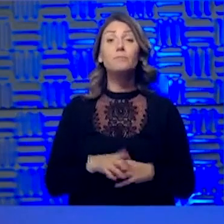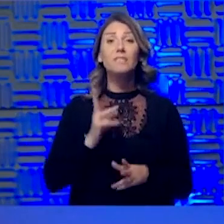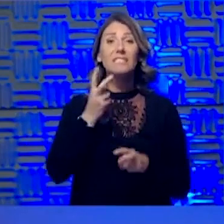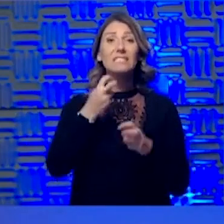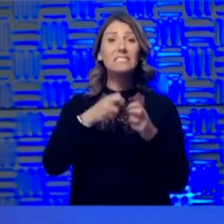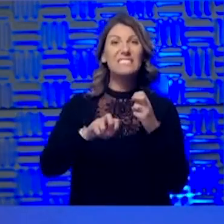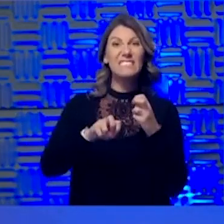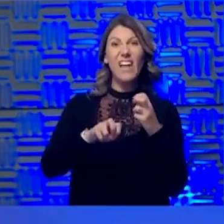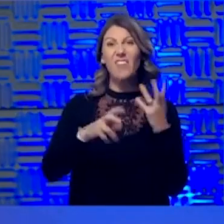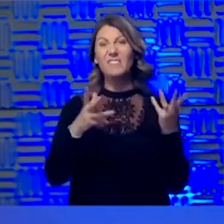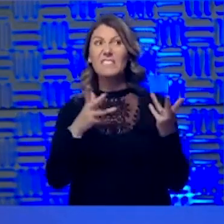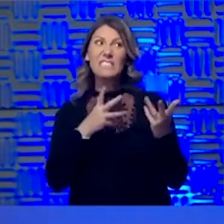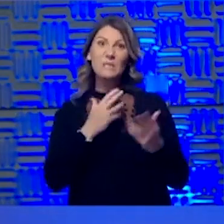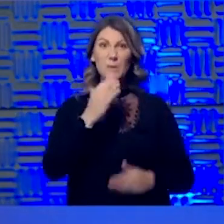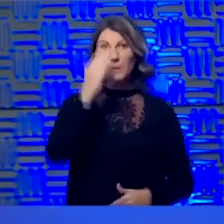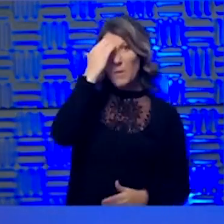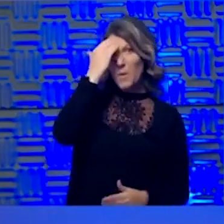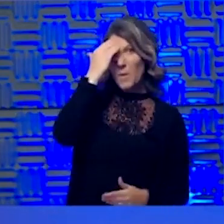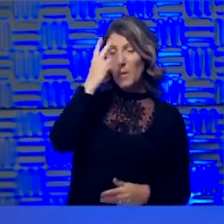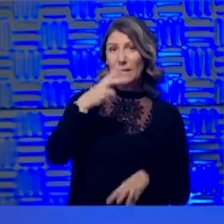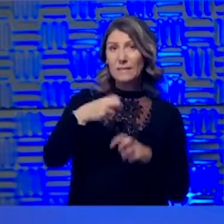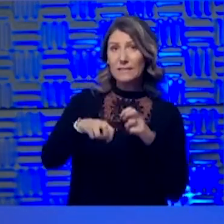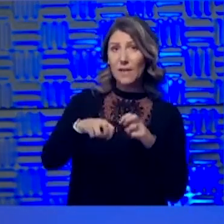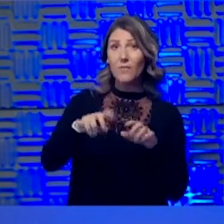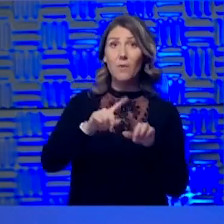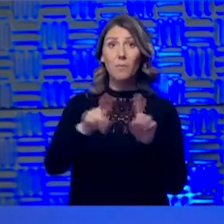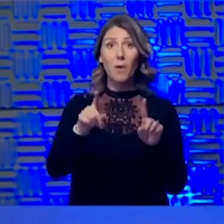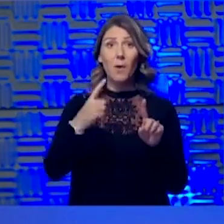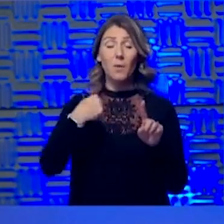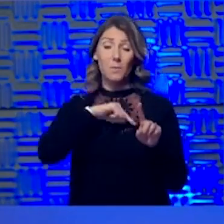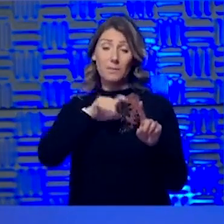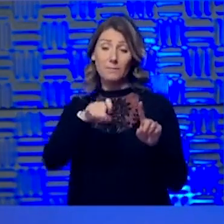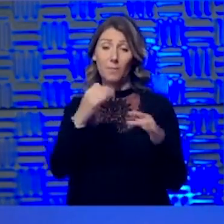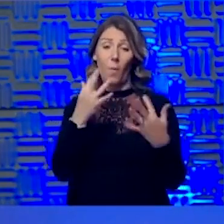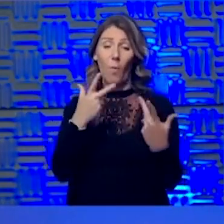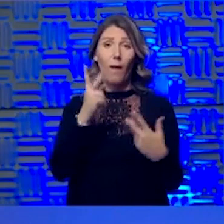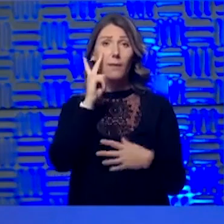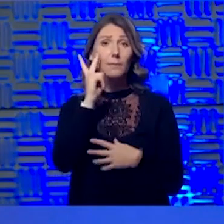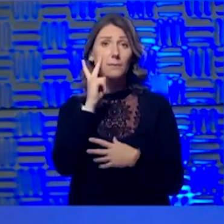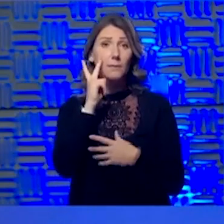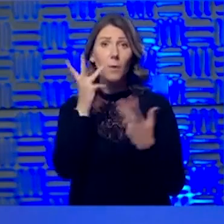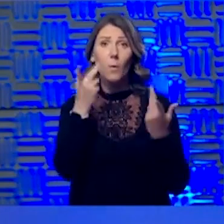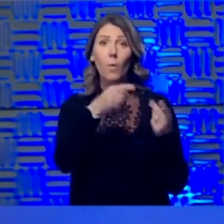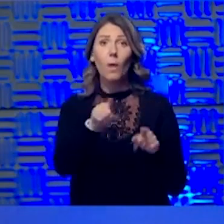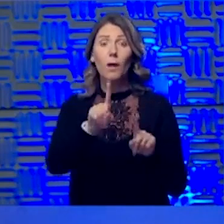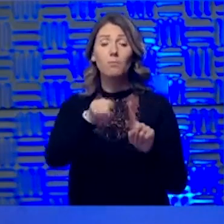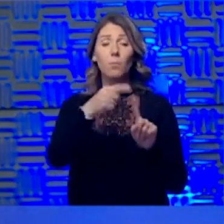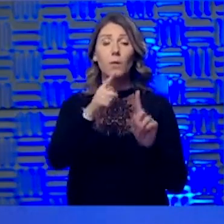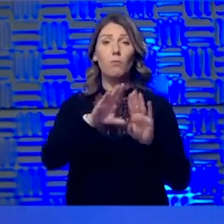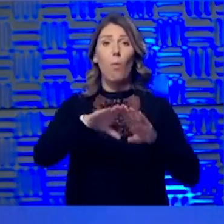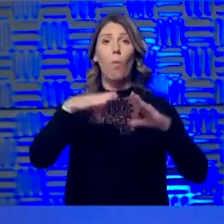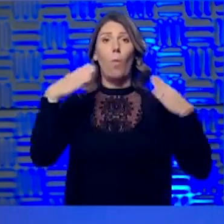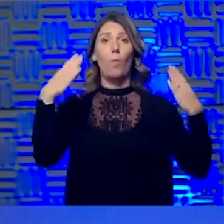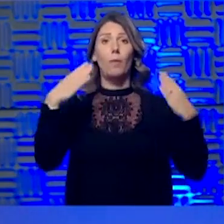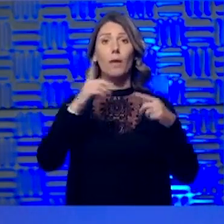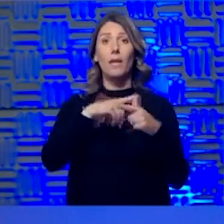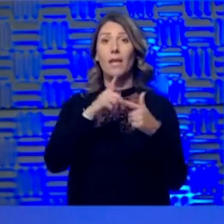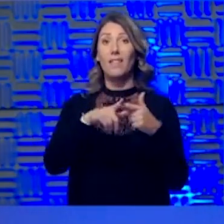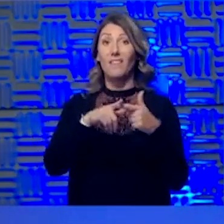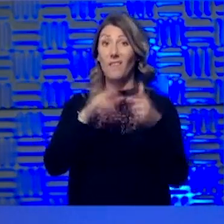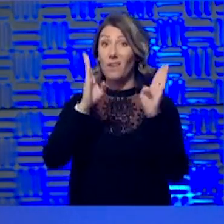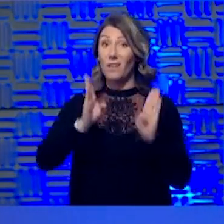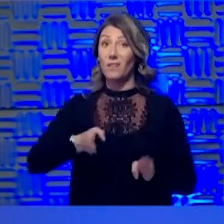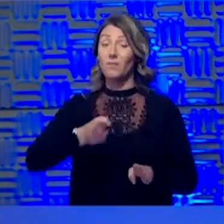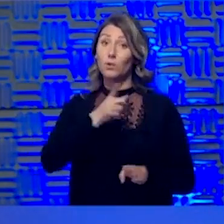to tell right now. It's very difficult. We have to wait to see where we go with opening up and then taking that individual risk